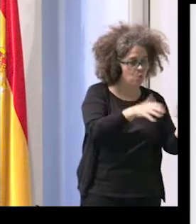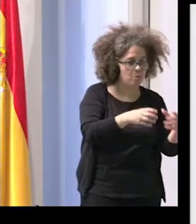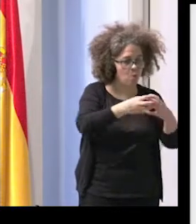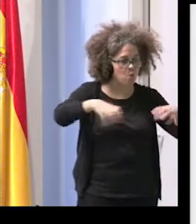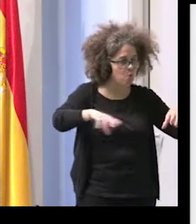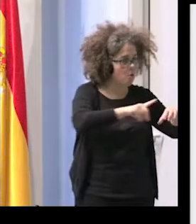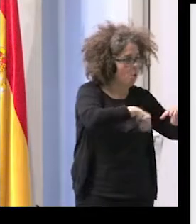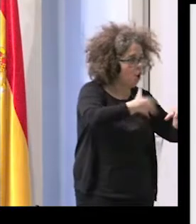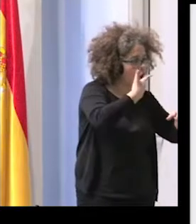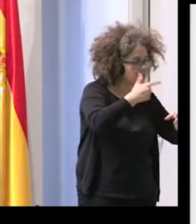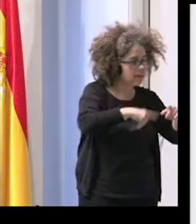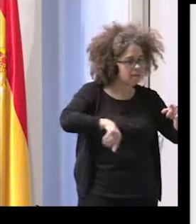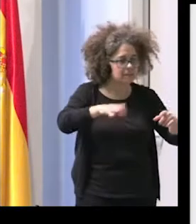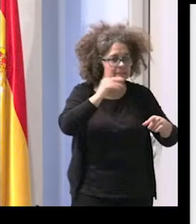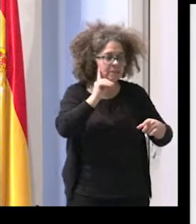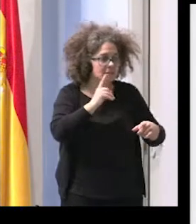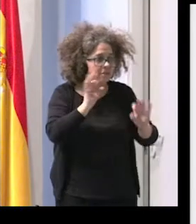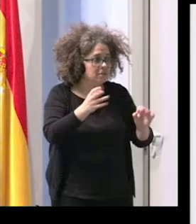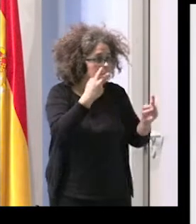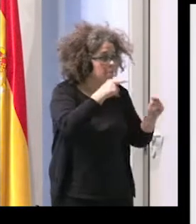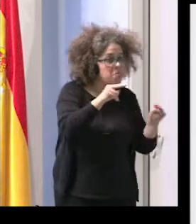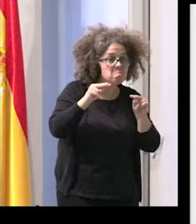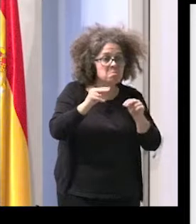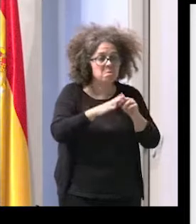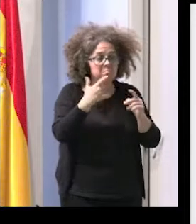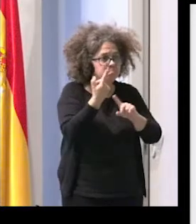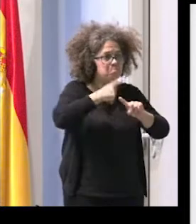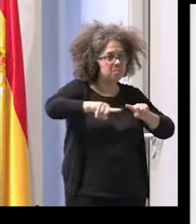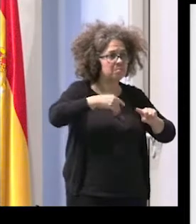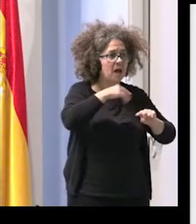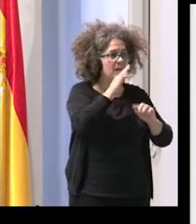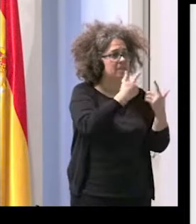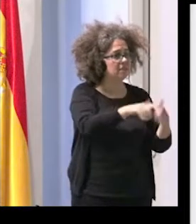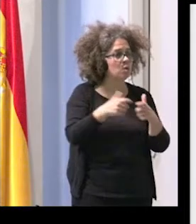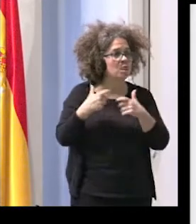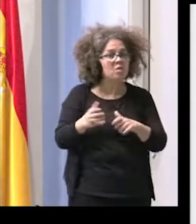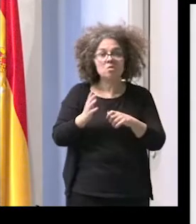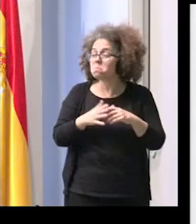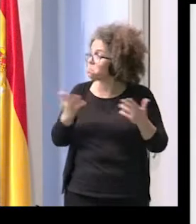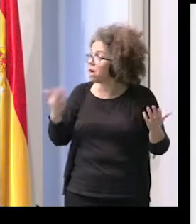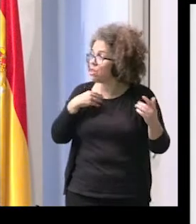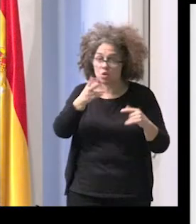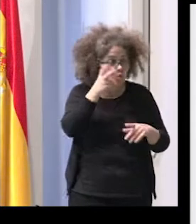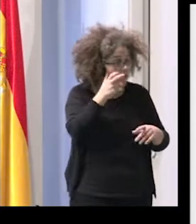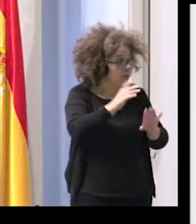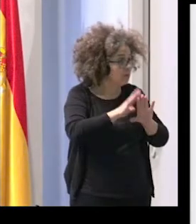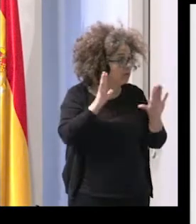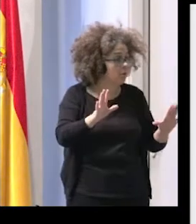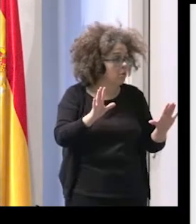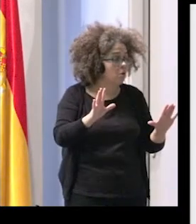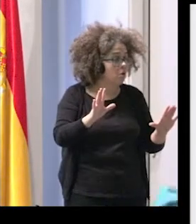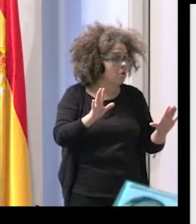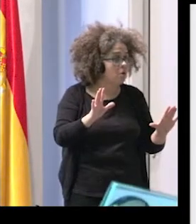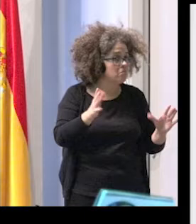their decisions? And you can see in both the auditory only task, as well as when we gave